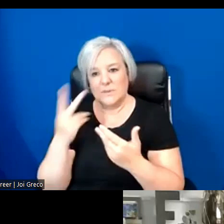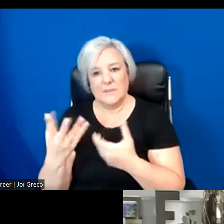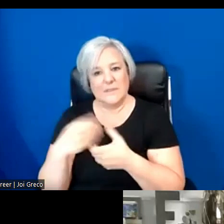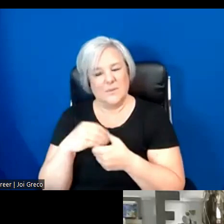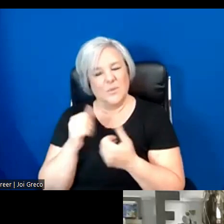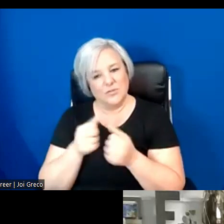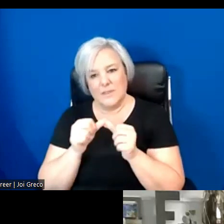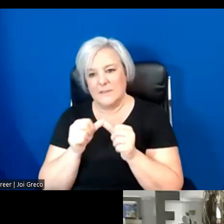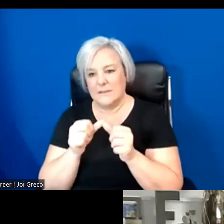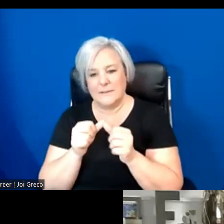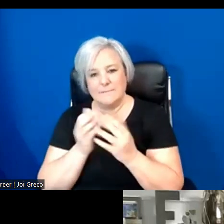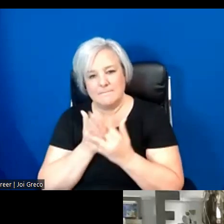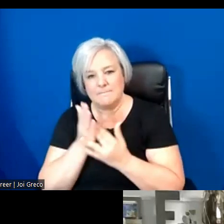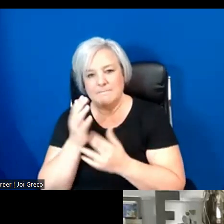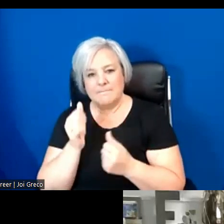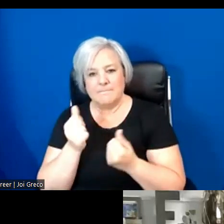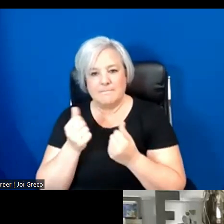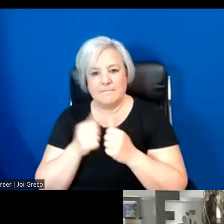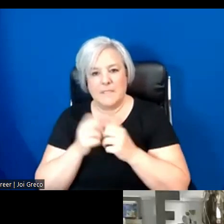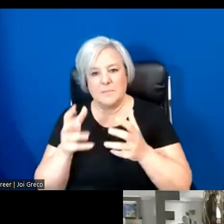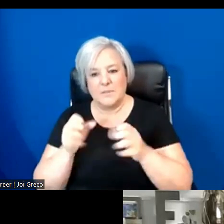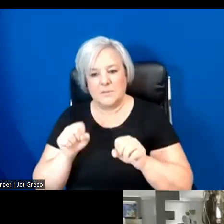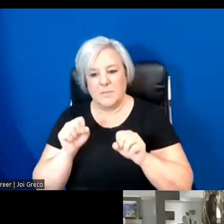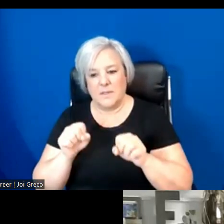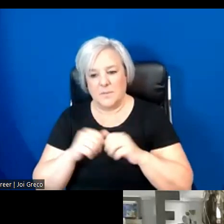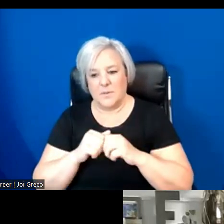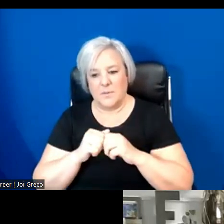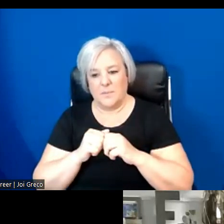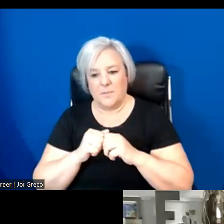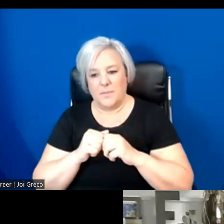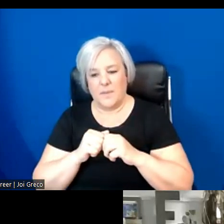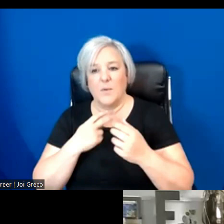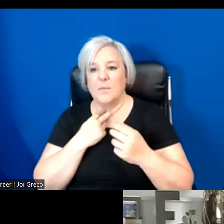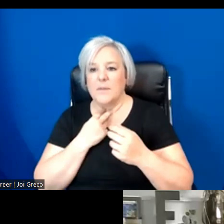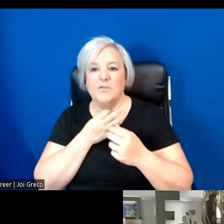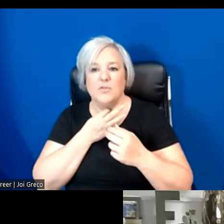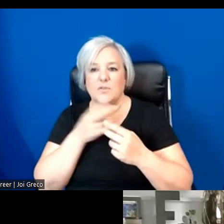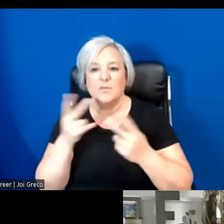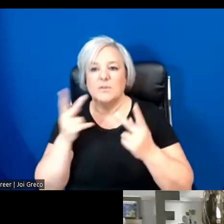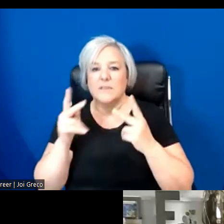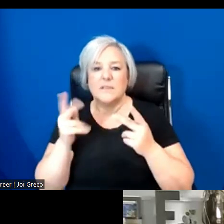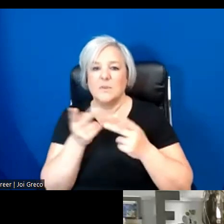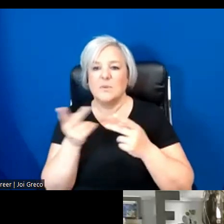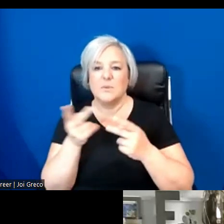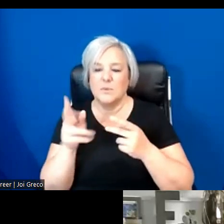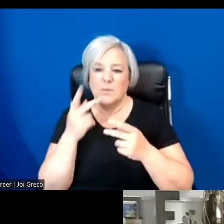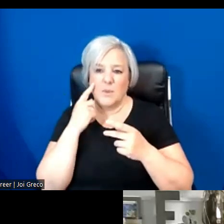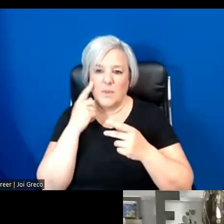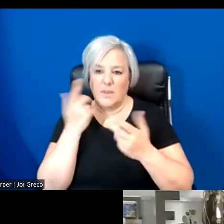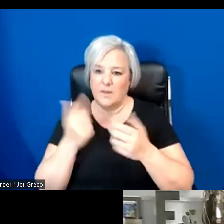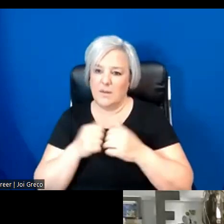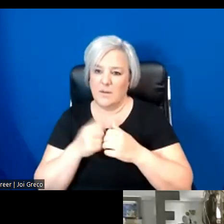through it as best we can. Patrick, Jared, I'd be interested y'all's perspective, just having more hands-on experience